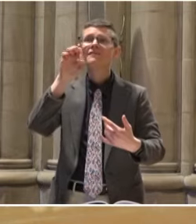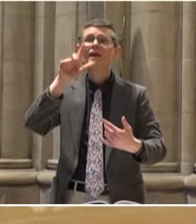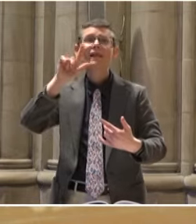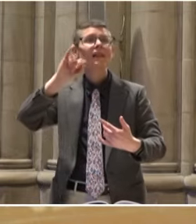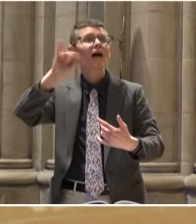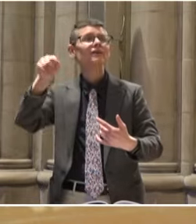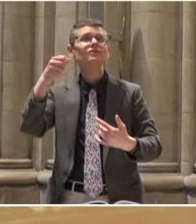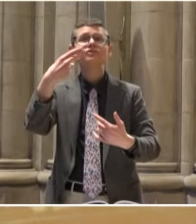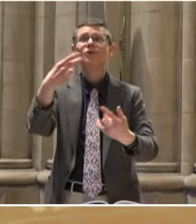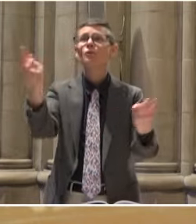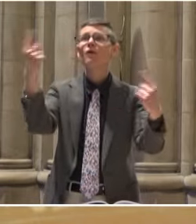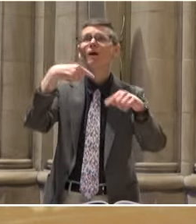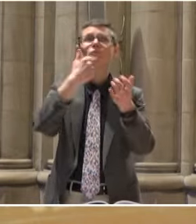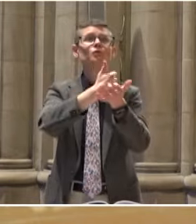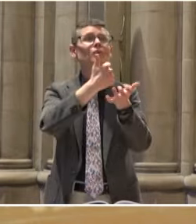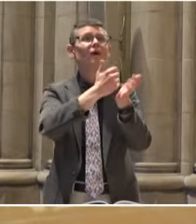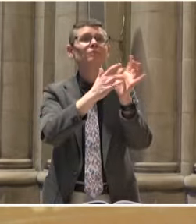him down."